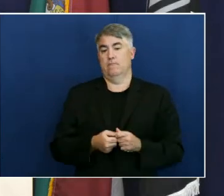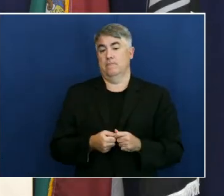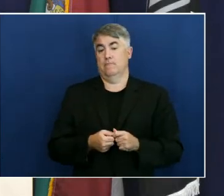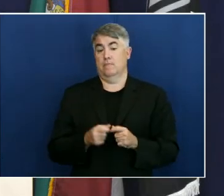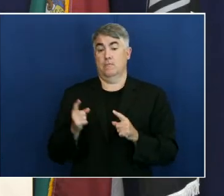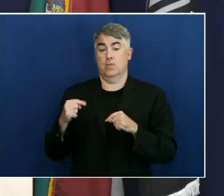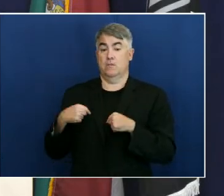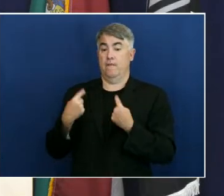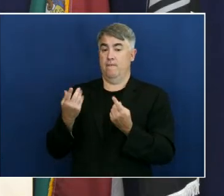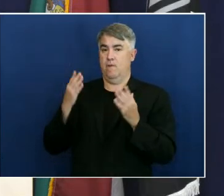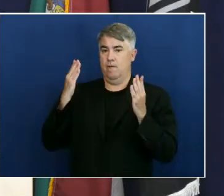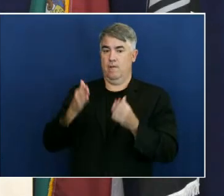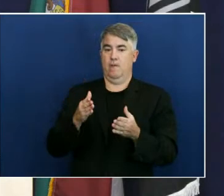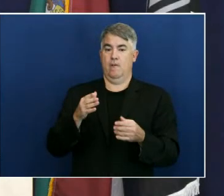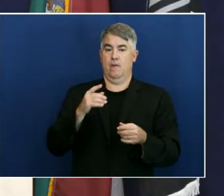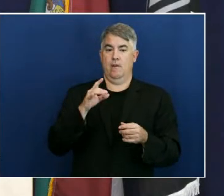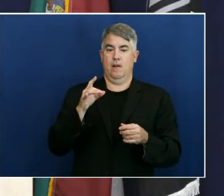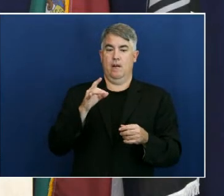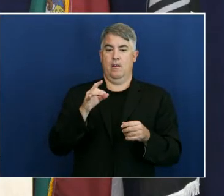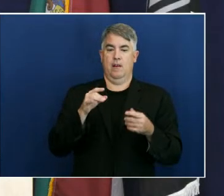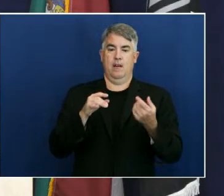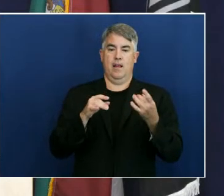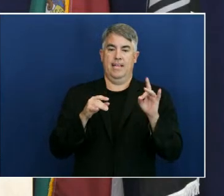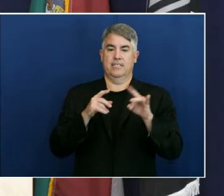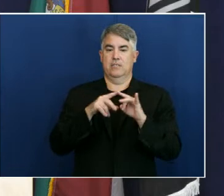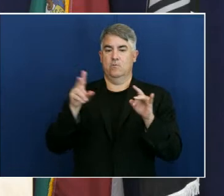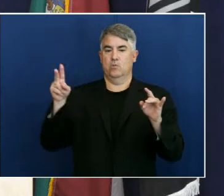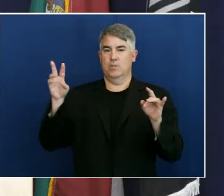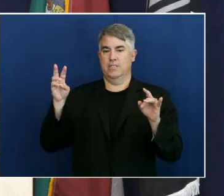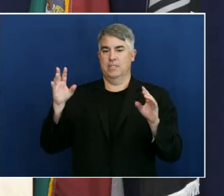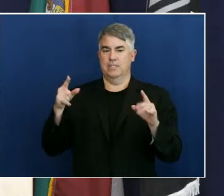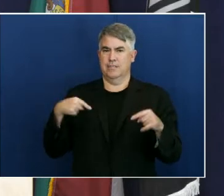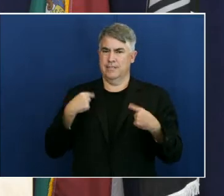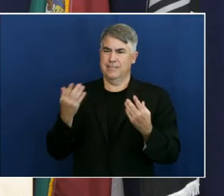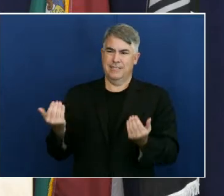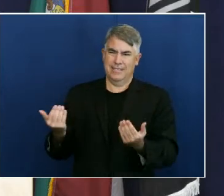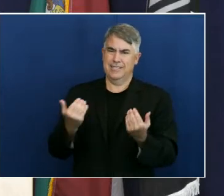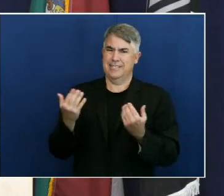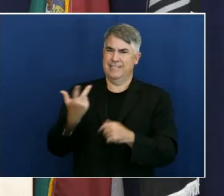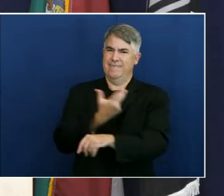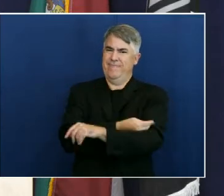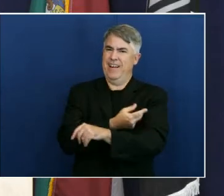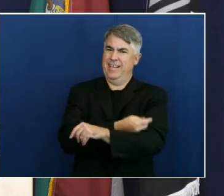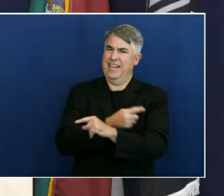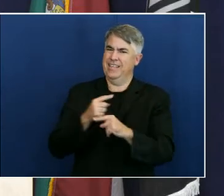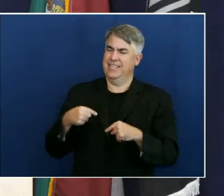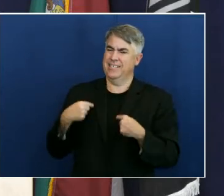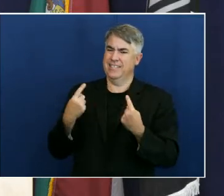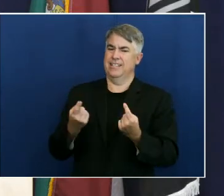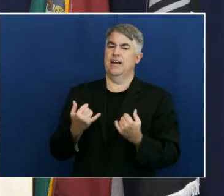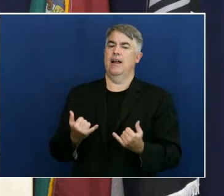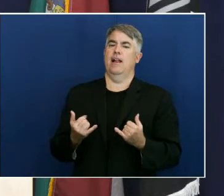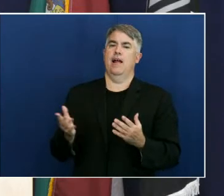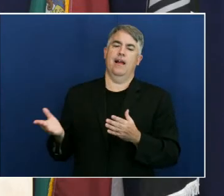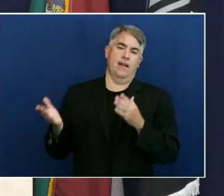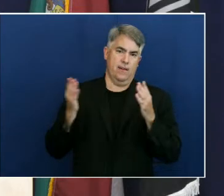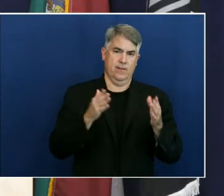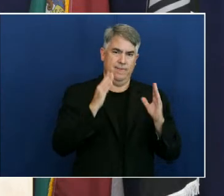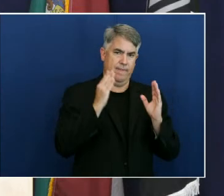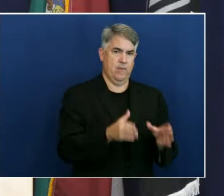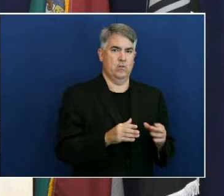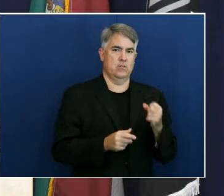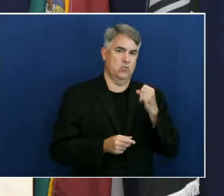24, 26-year-old who can make their own independent decision that this is what they want to do. And we will work to do similar messaging